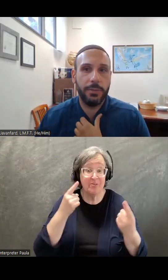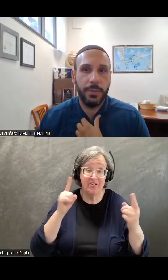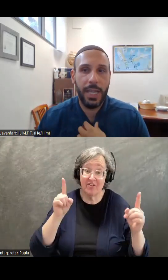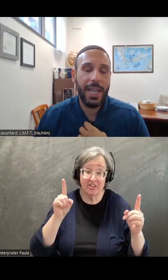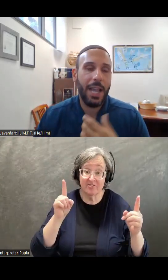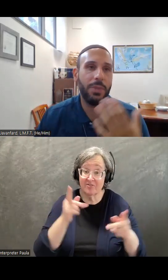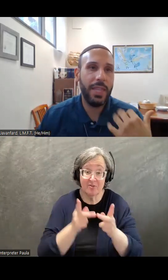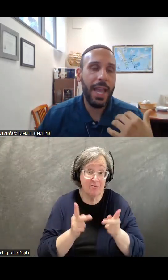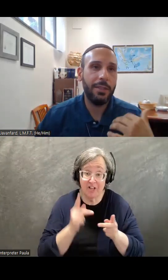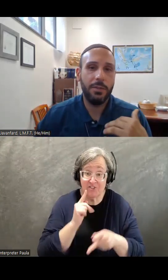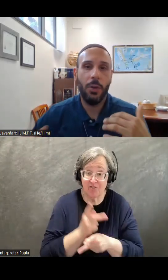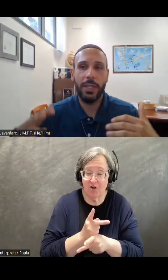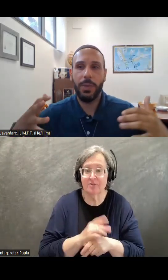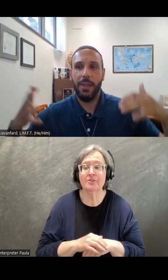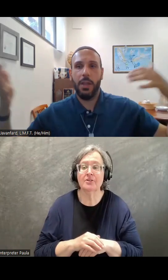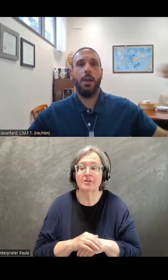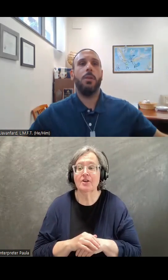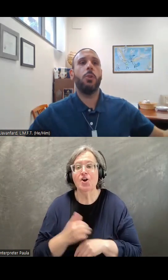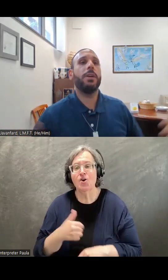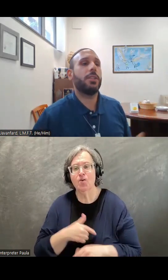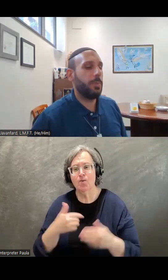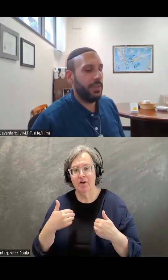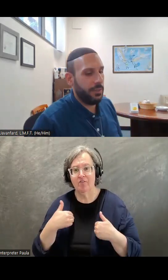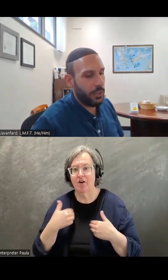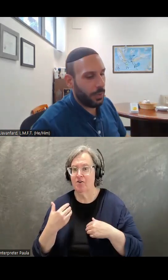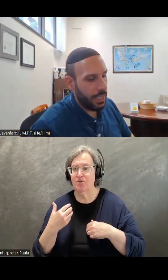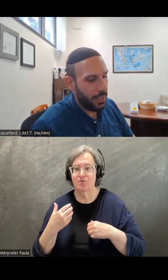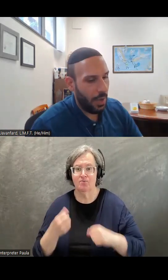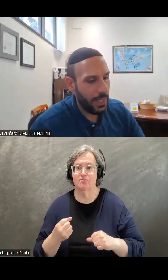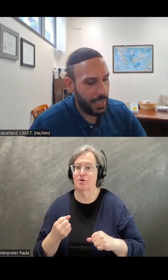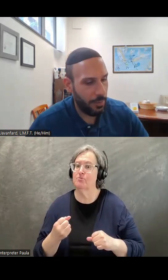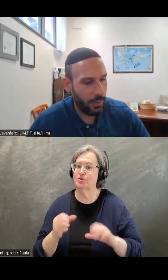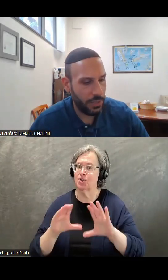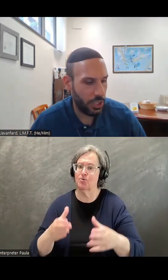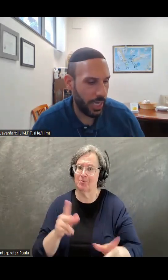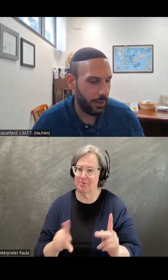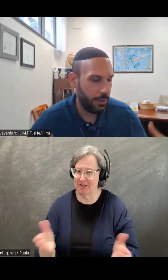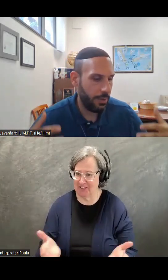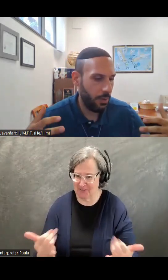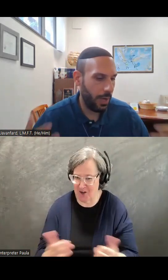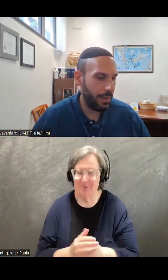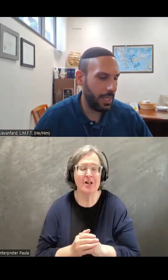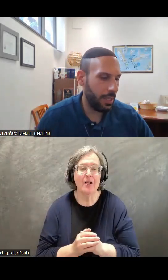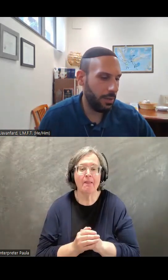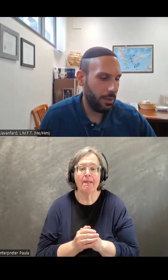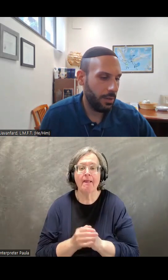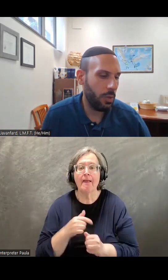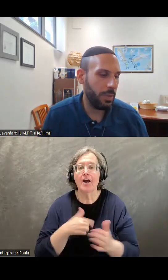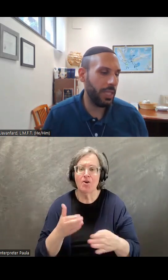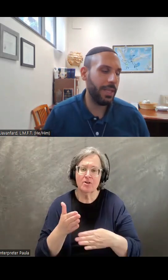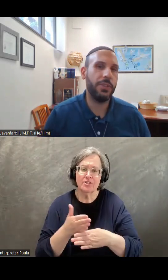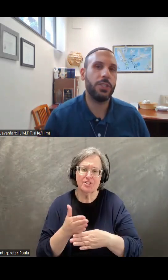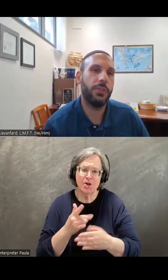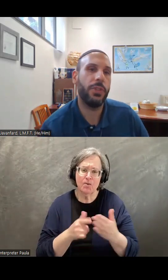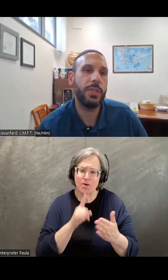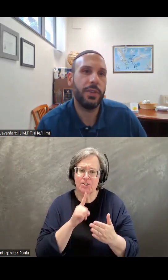care. And with that, knowing that we have a robust group of individuals here, I want to take a moment and just share what I think would be